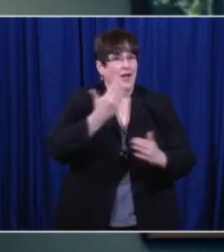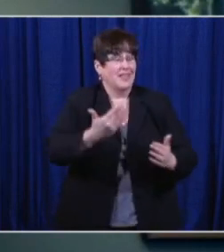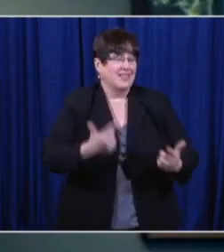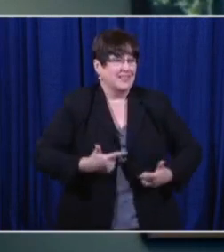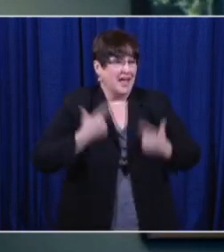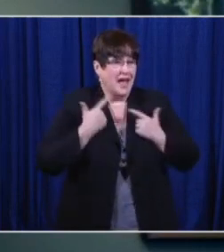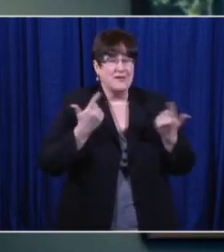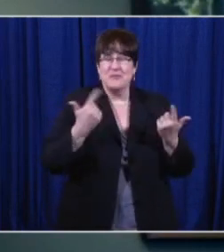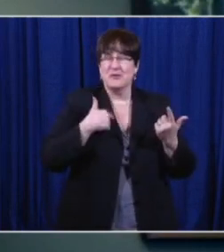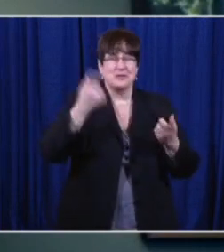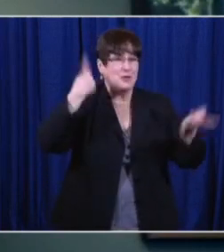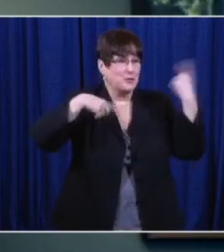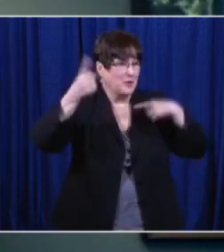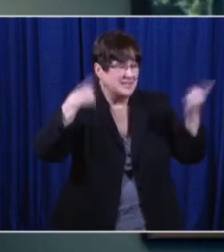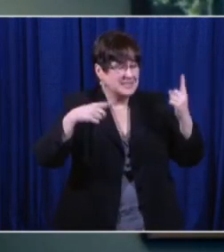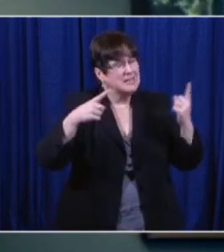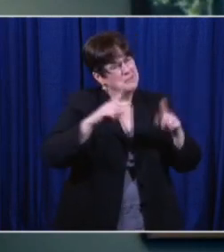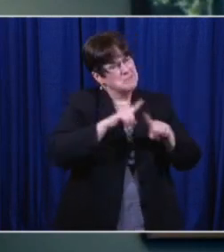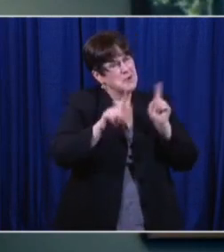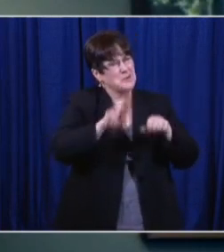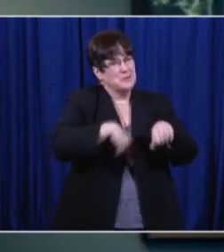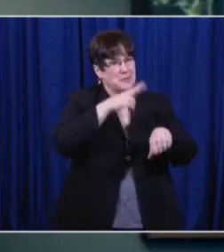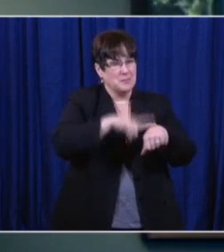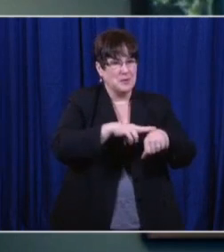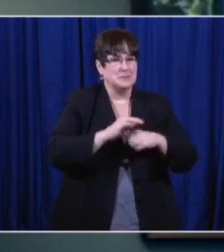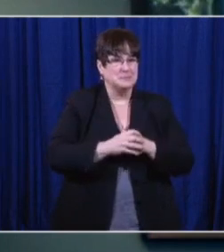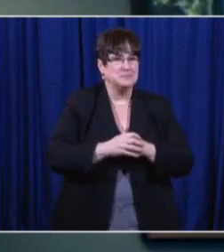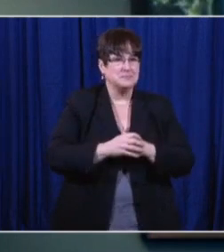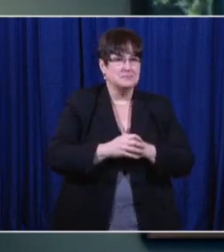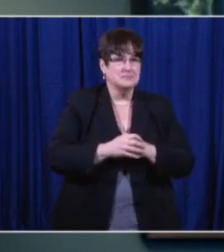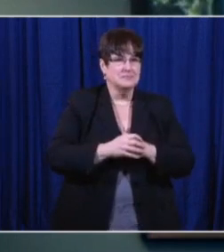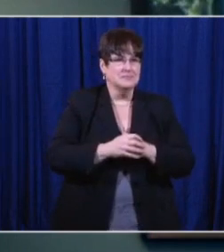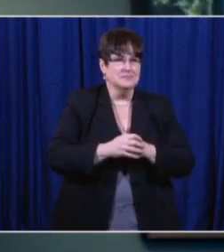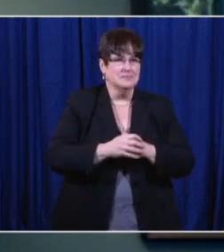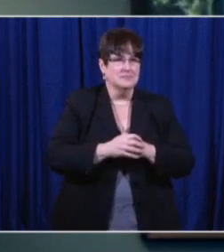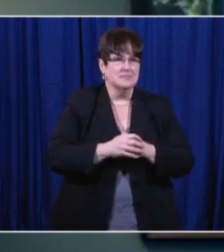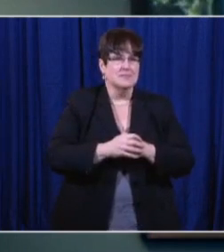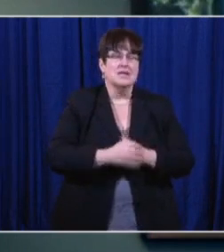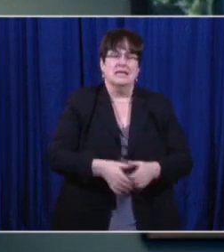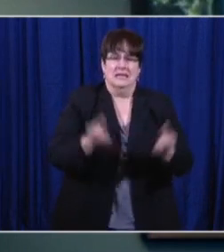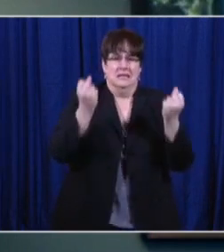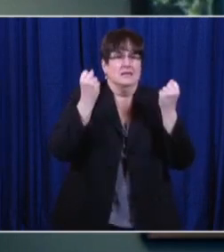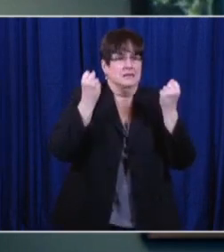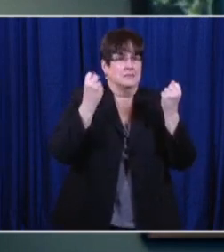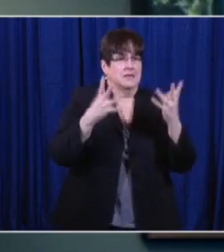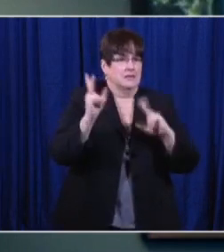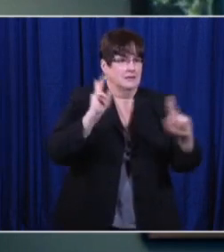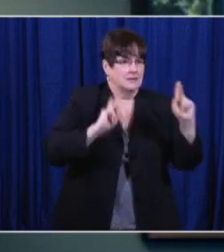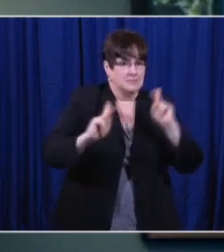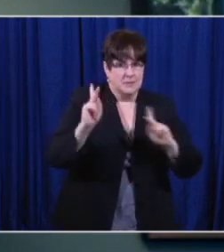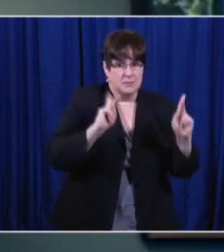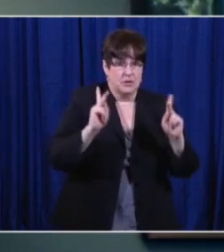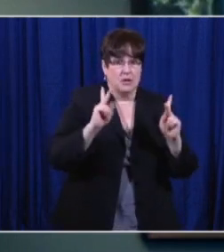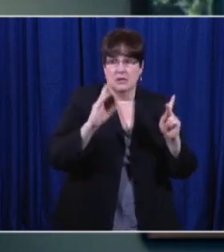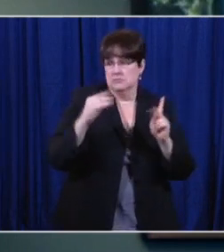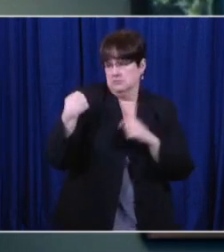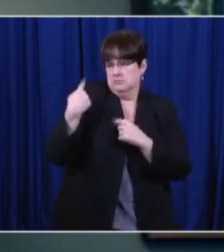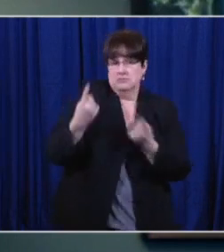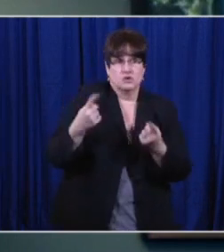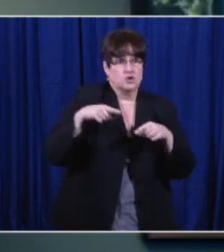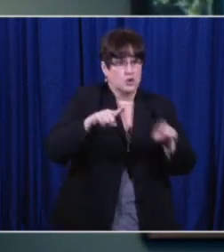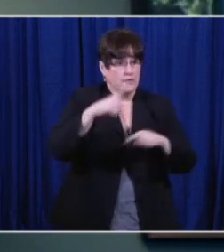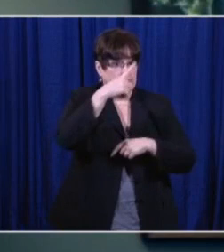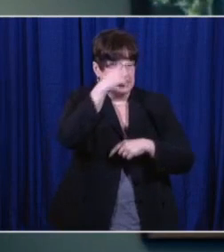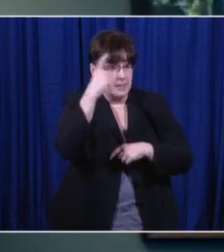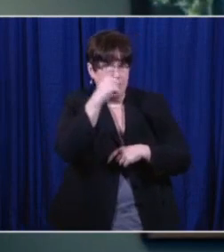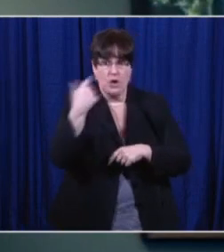Our experience at St. Rita's has not been unlike what many of the folks before me have described. In the spring and summer, we